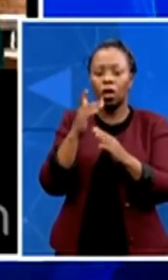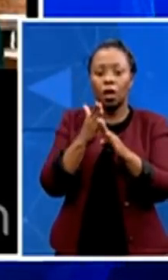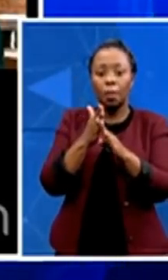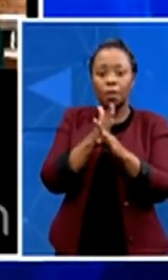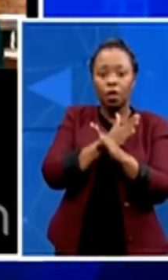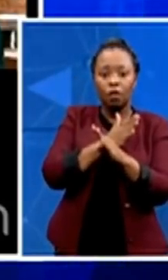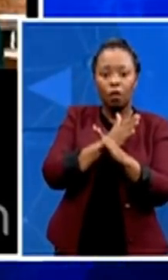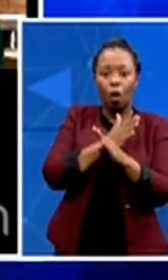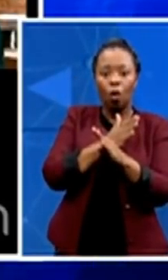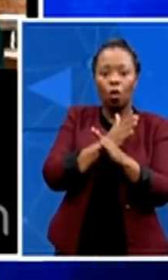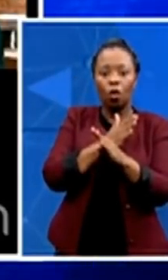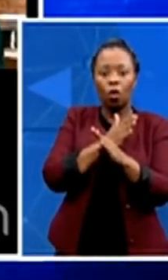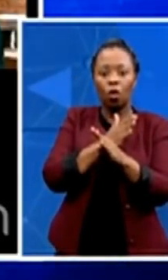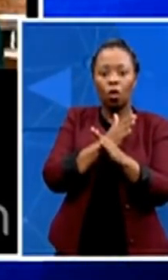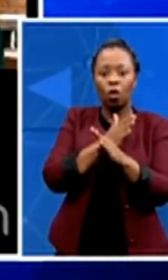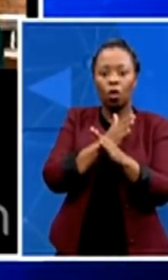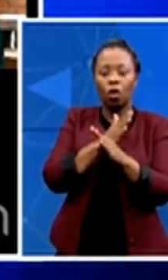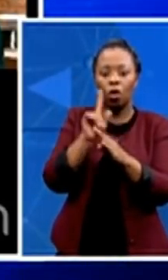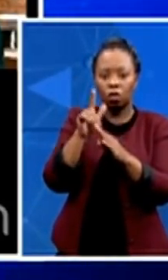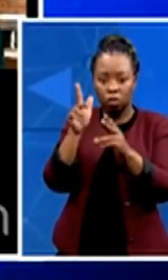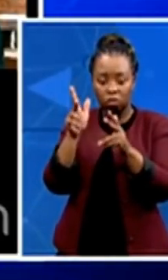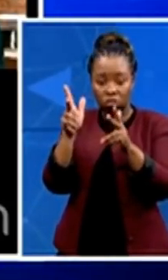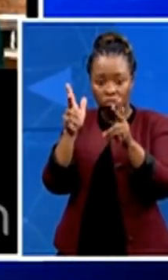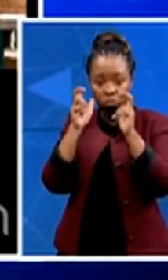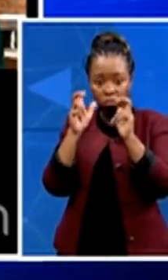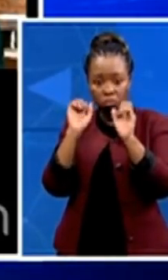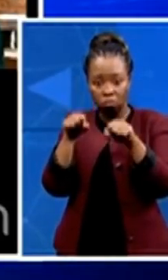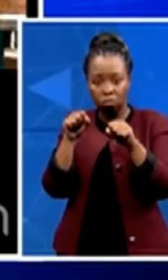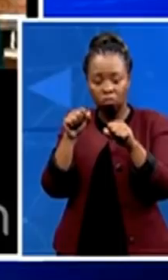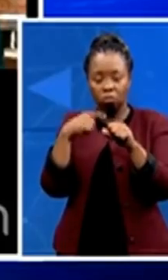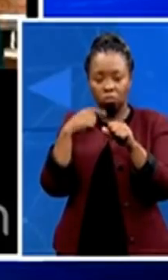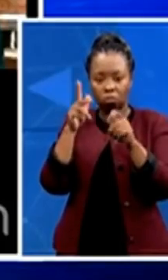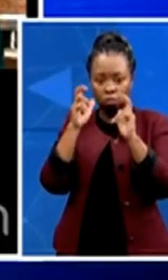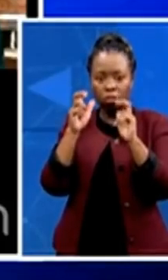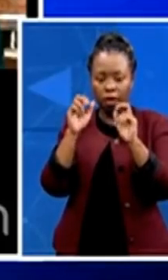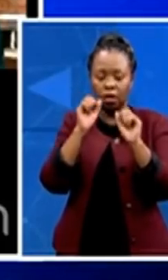can you hear me? Yes, I can hear me. Yes.